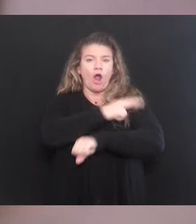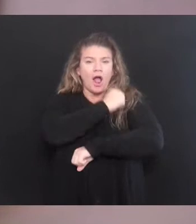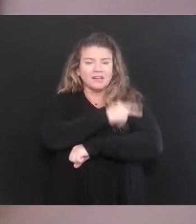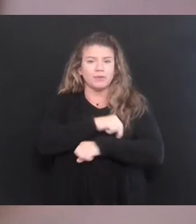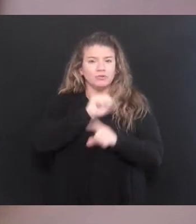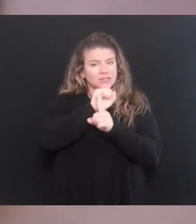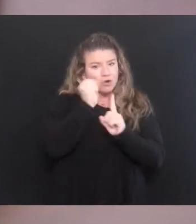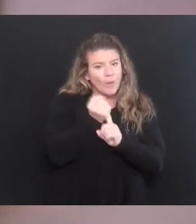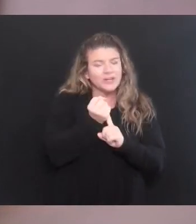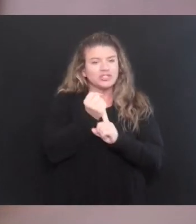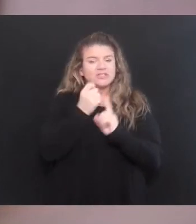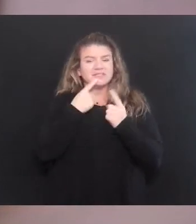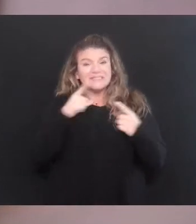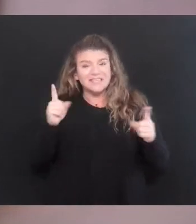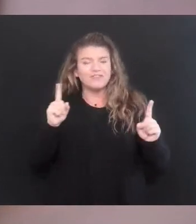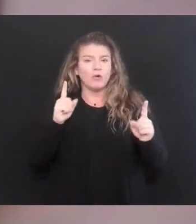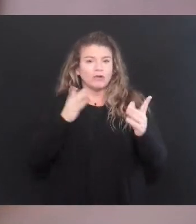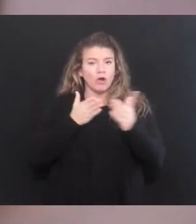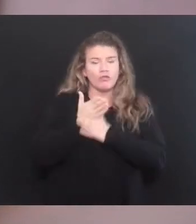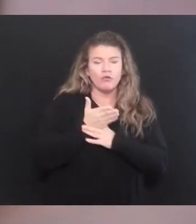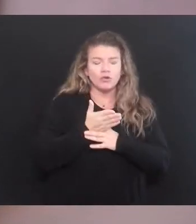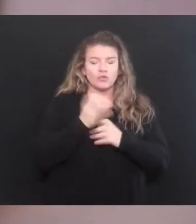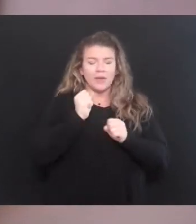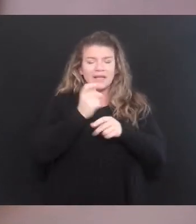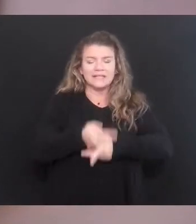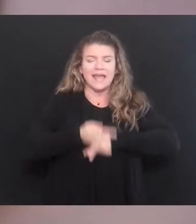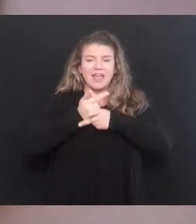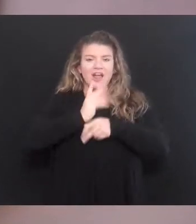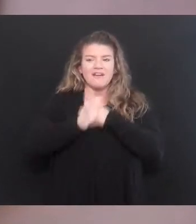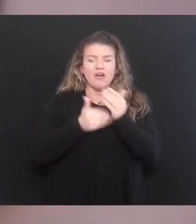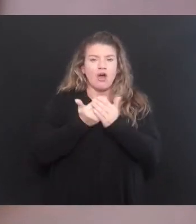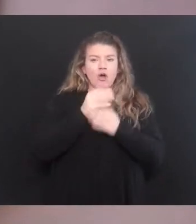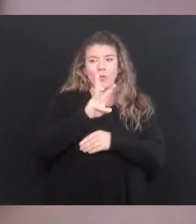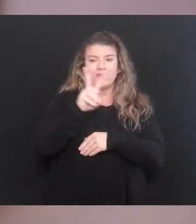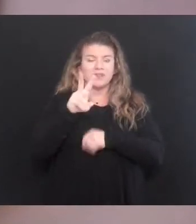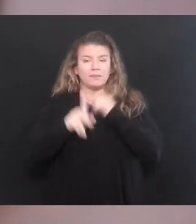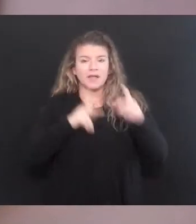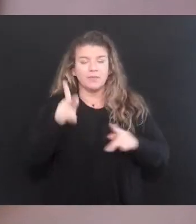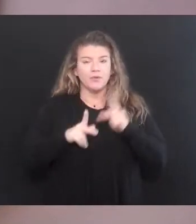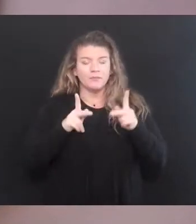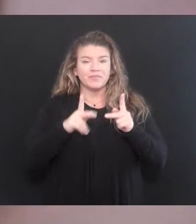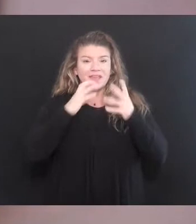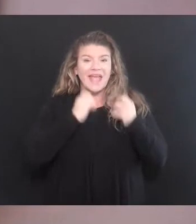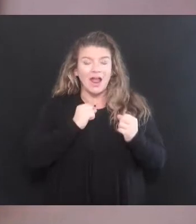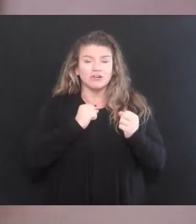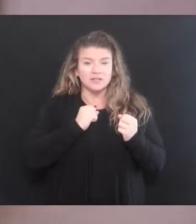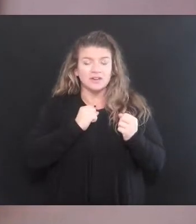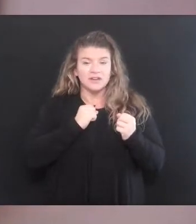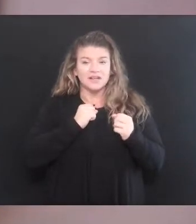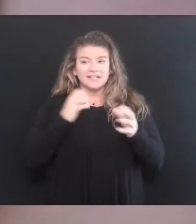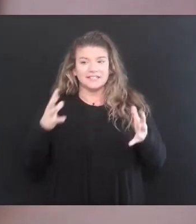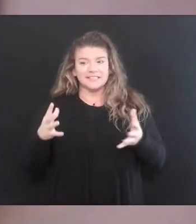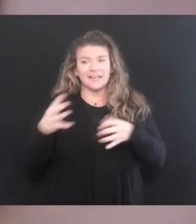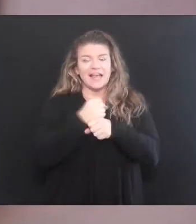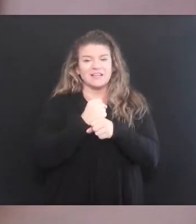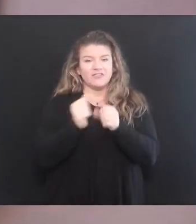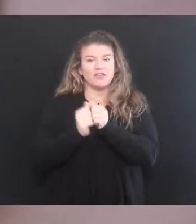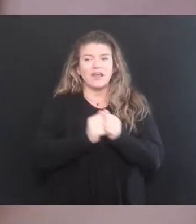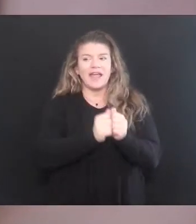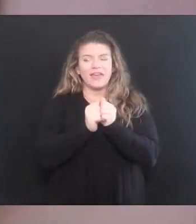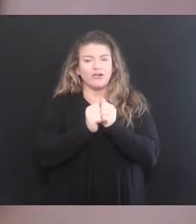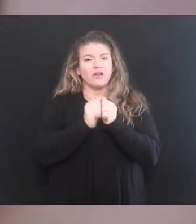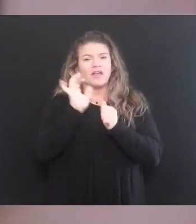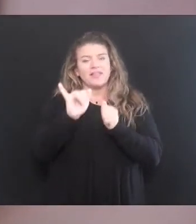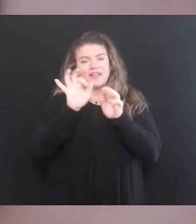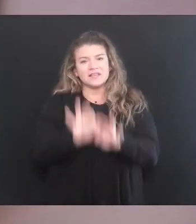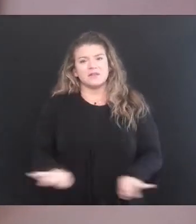and flow through so that we can take care of all West Virginians that need care, both elective and emergent, so that